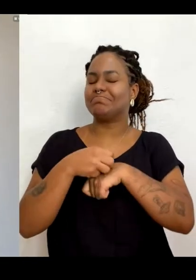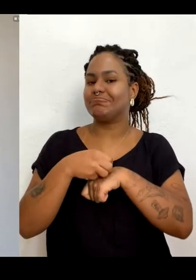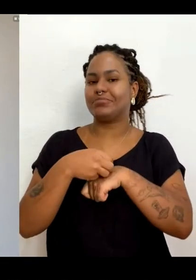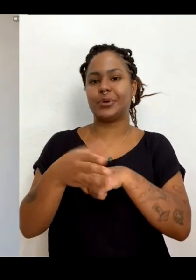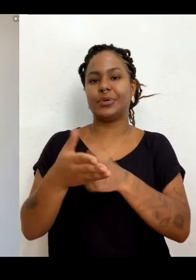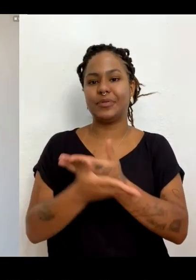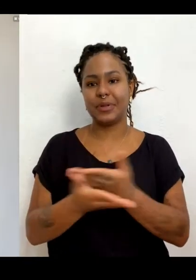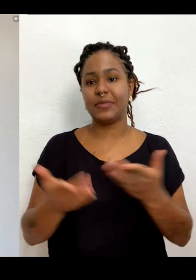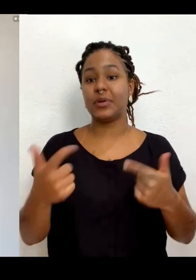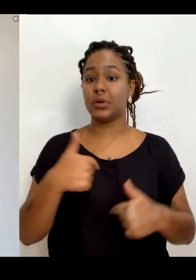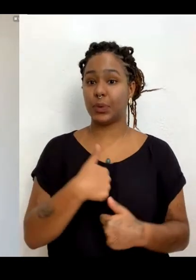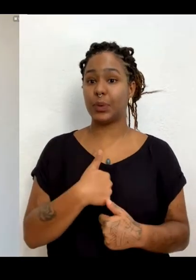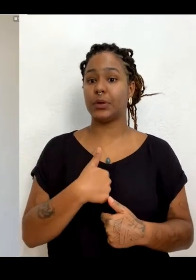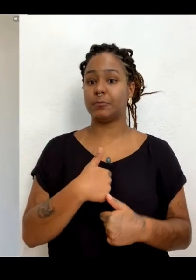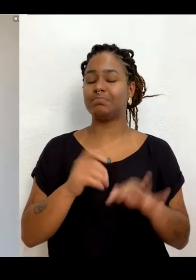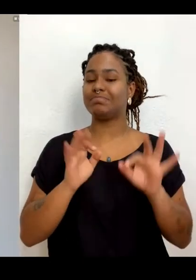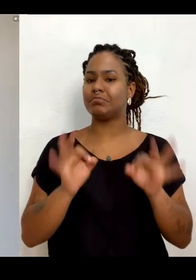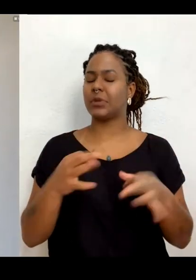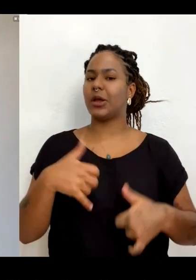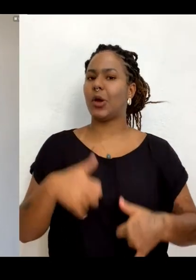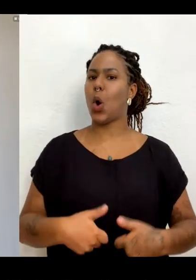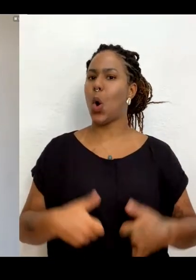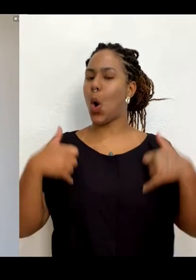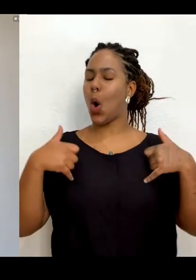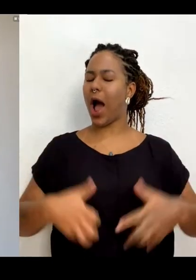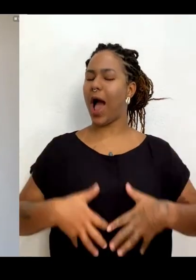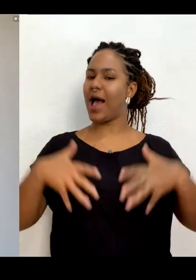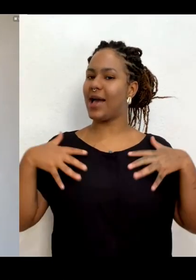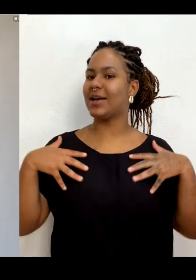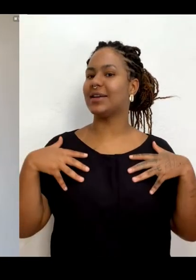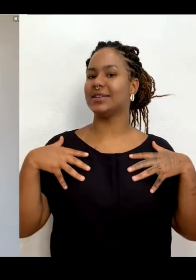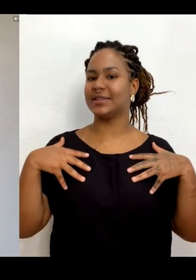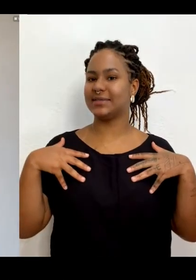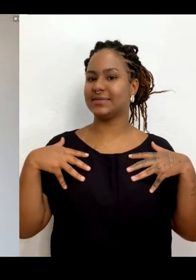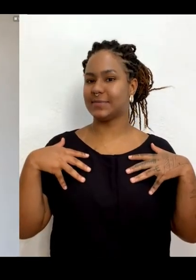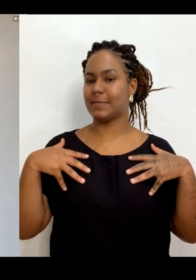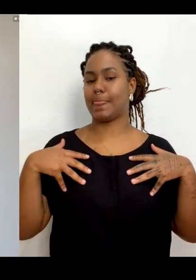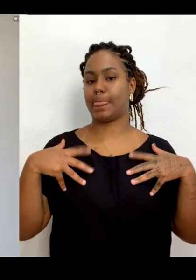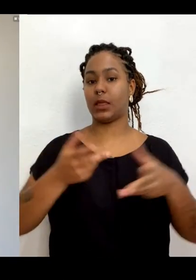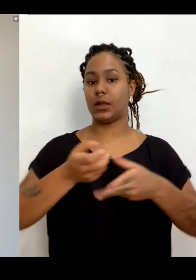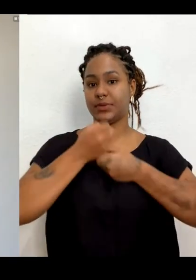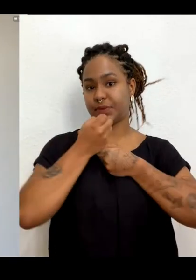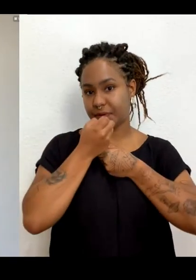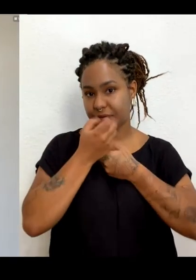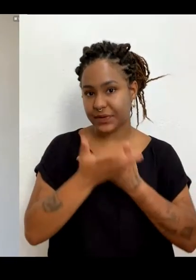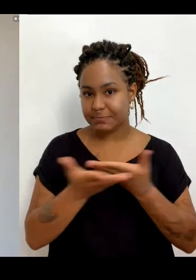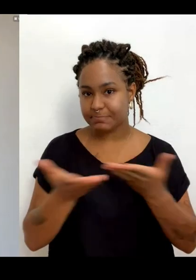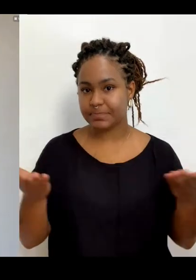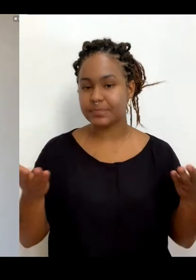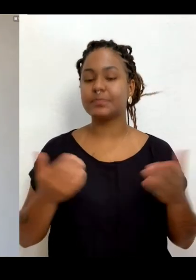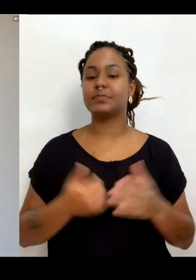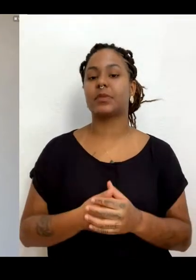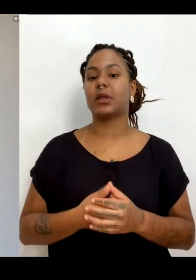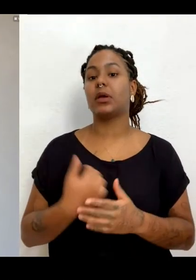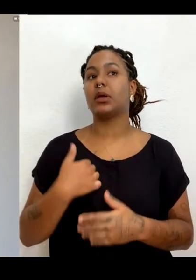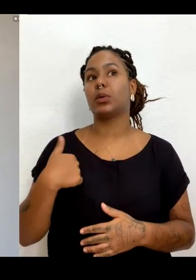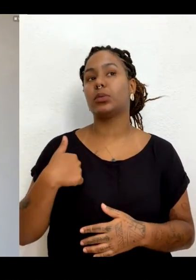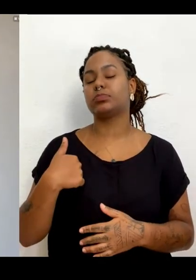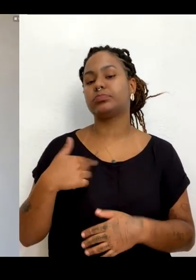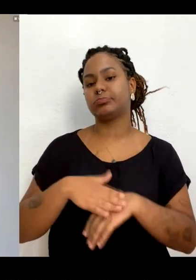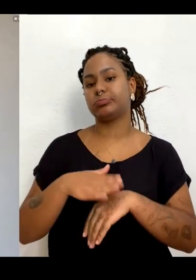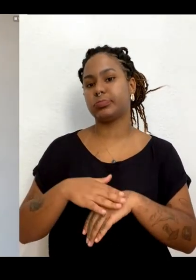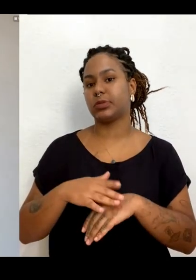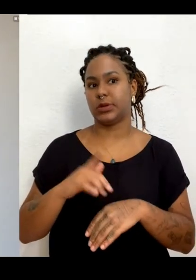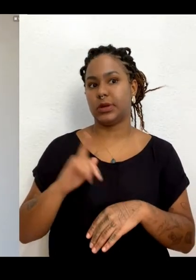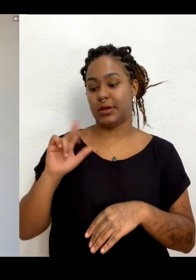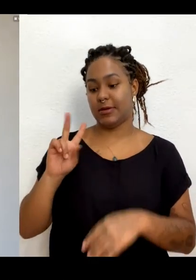speaking after that living goddess mother of the Earth the Sun and the ground that is for nanashiva who exactly three